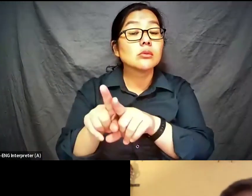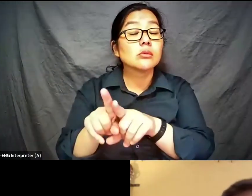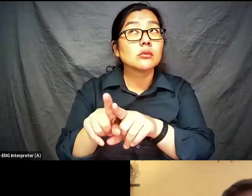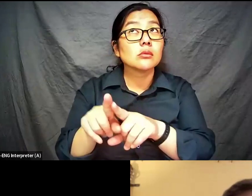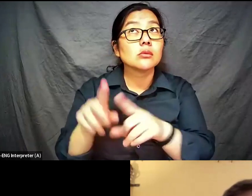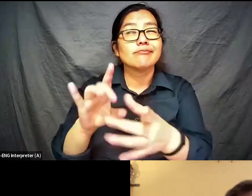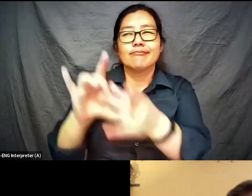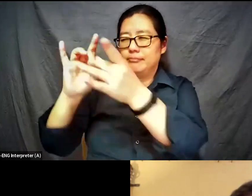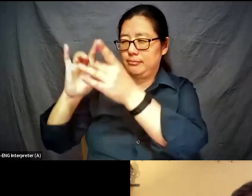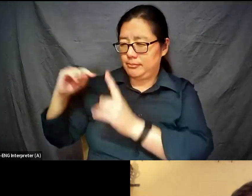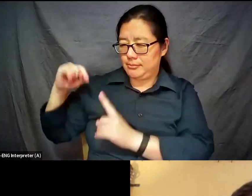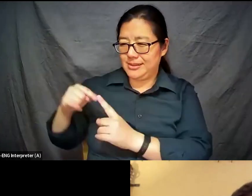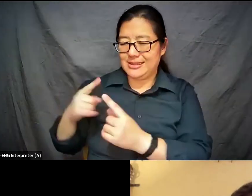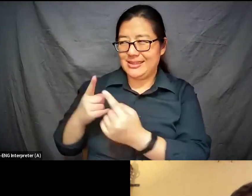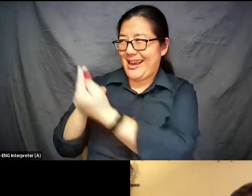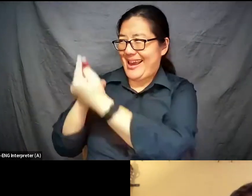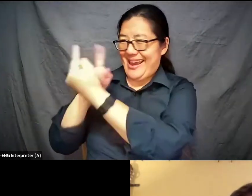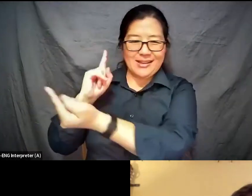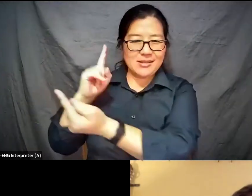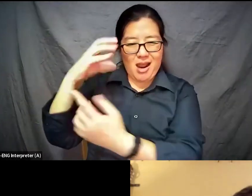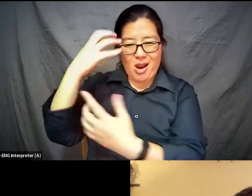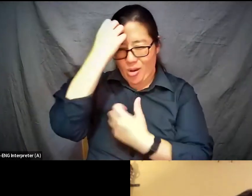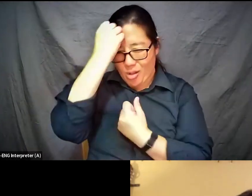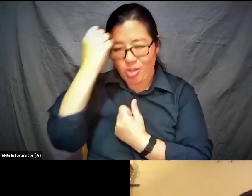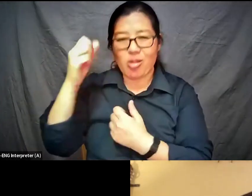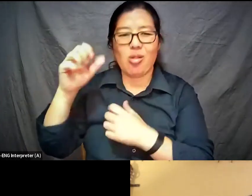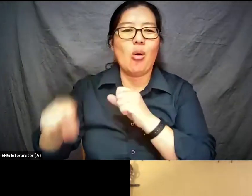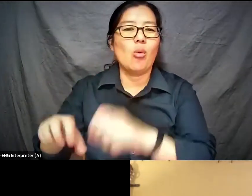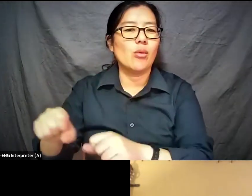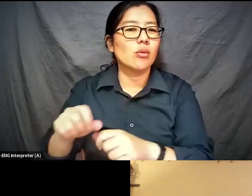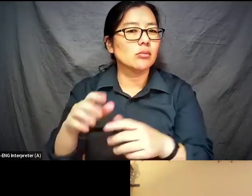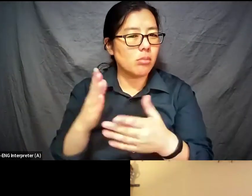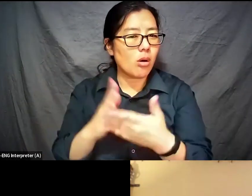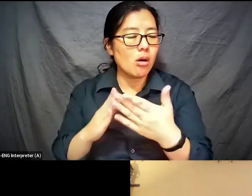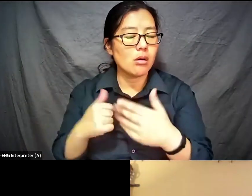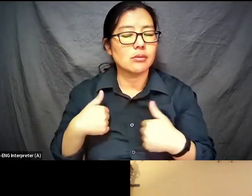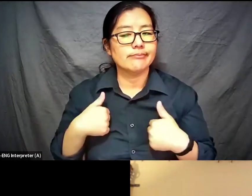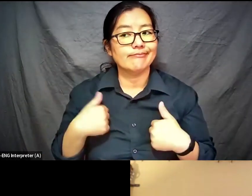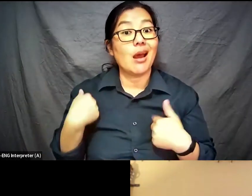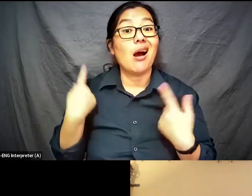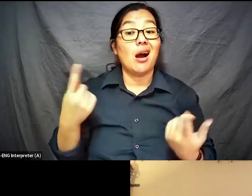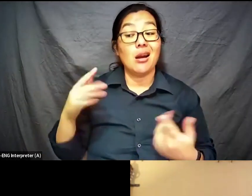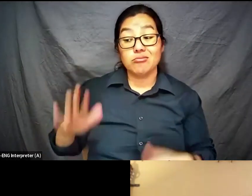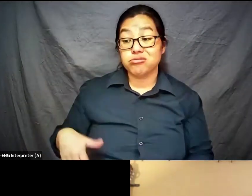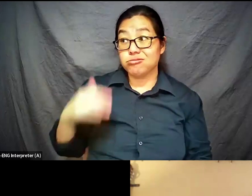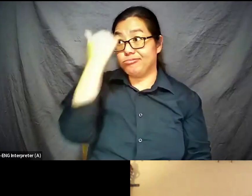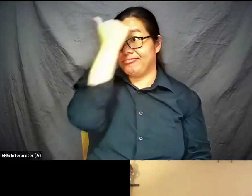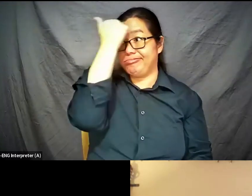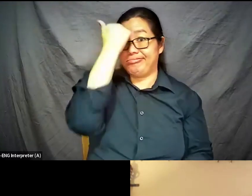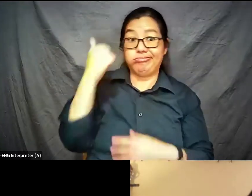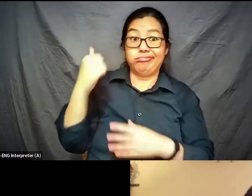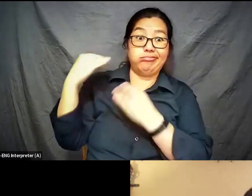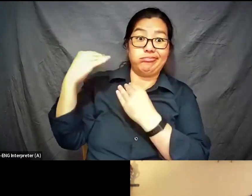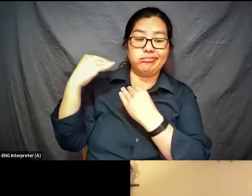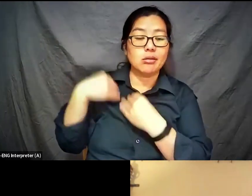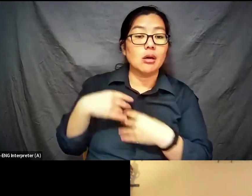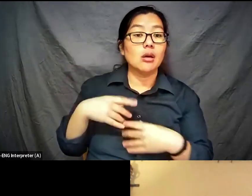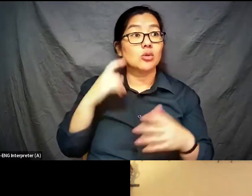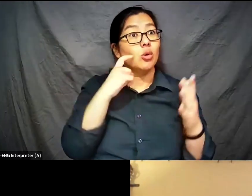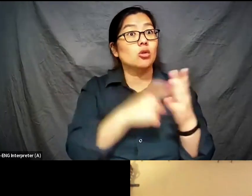also like using storytelling for collective access. And even